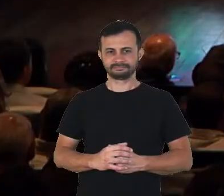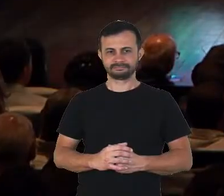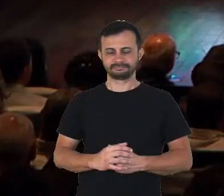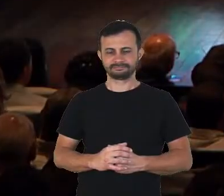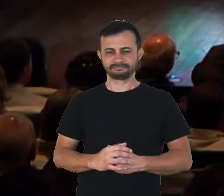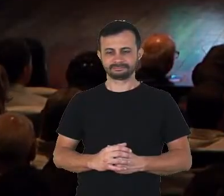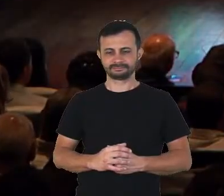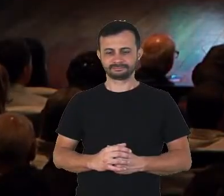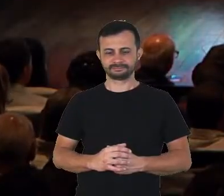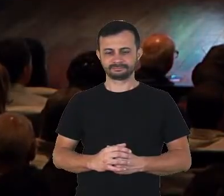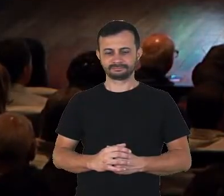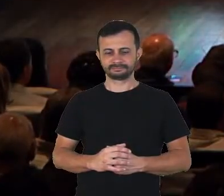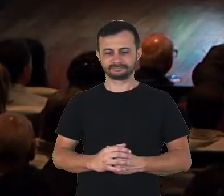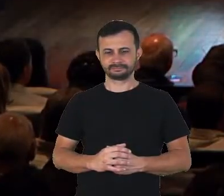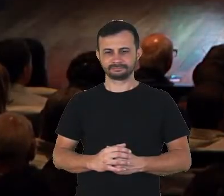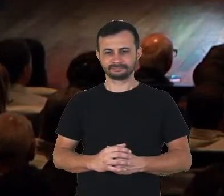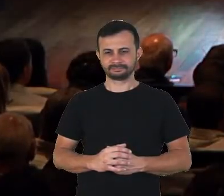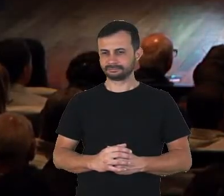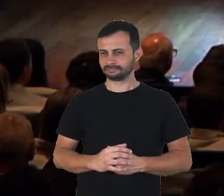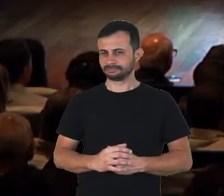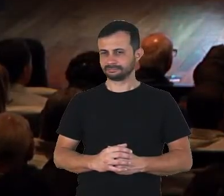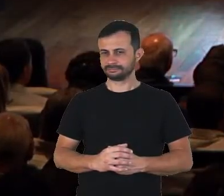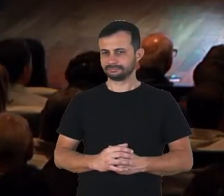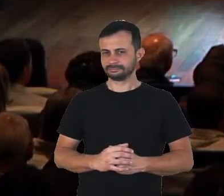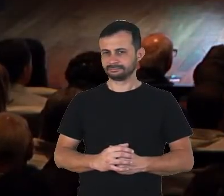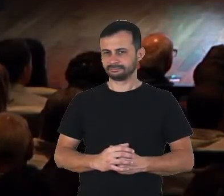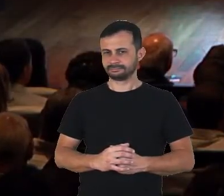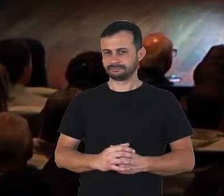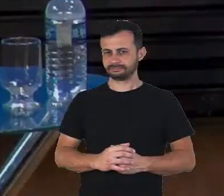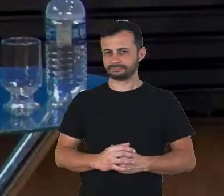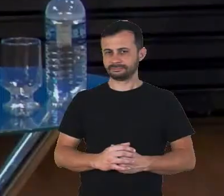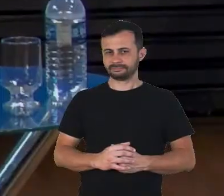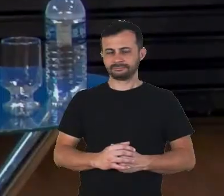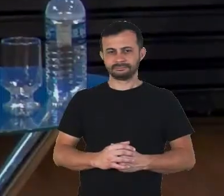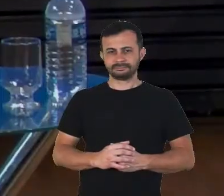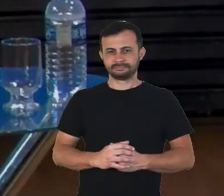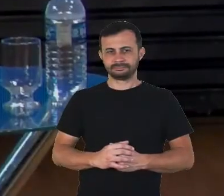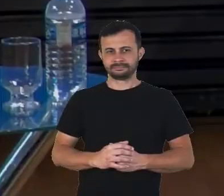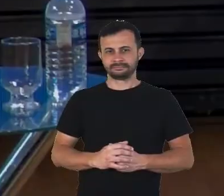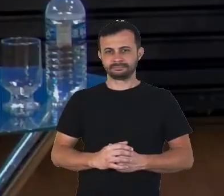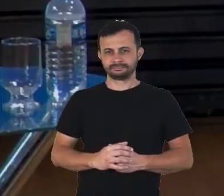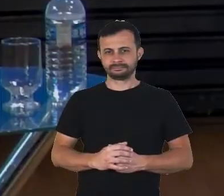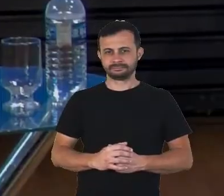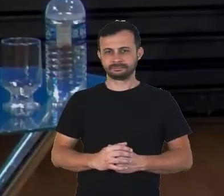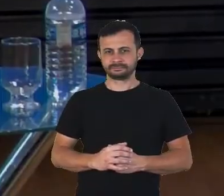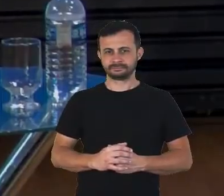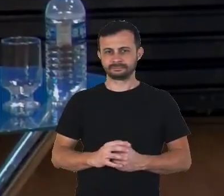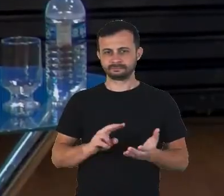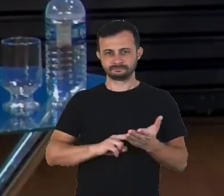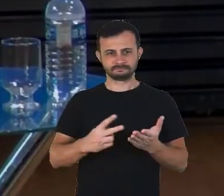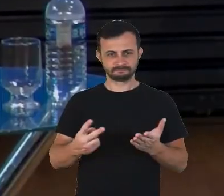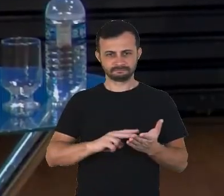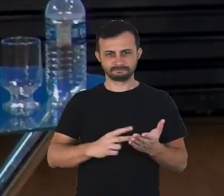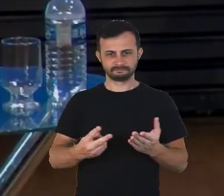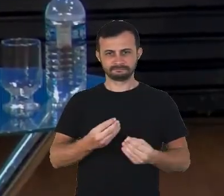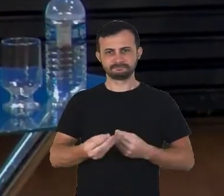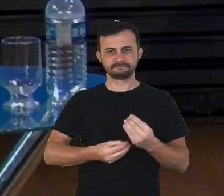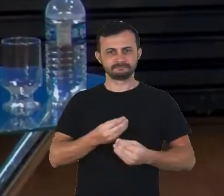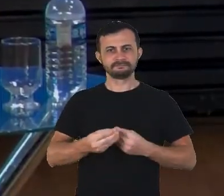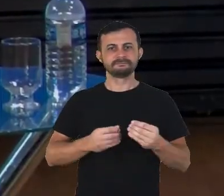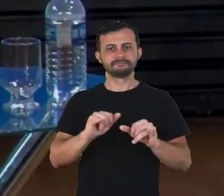ask to you, Dr. Prisco, was one of your first phrases here during your presentation was about